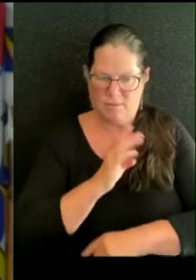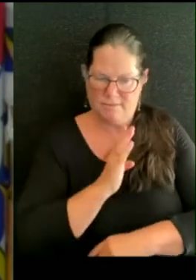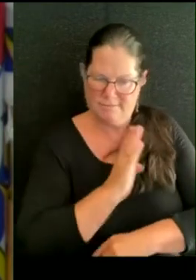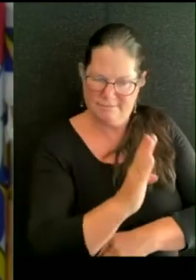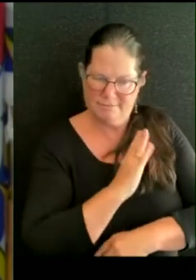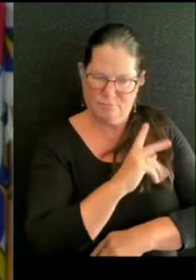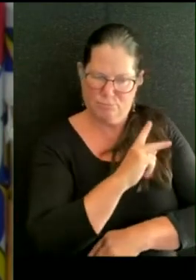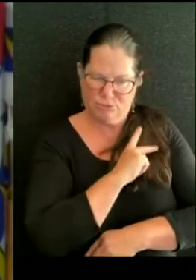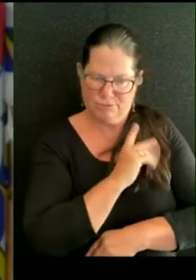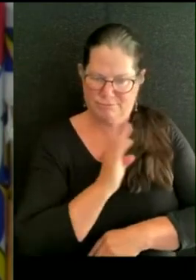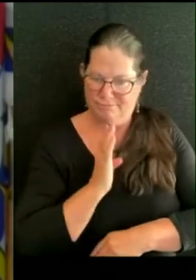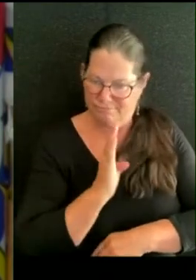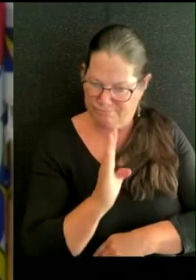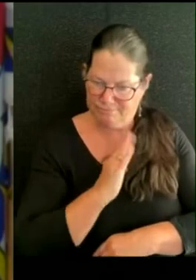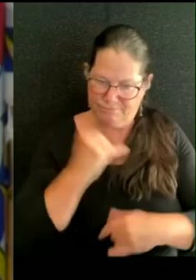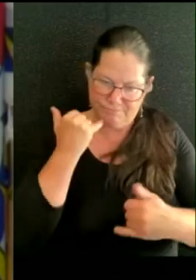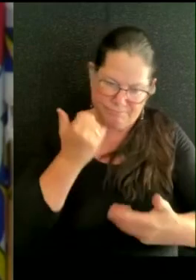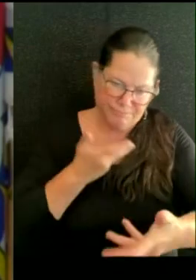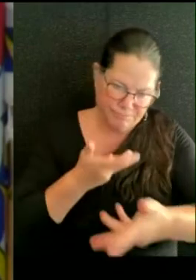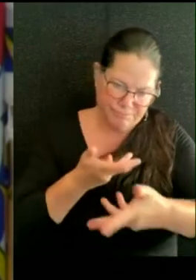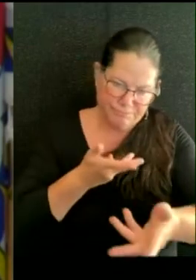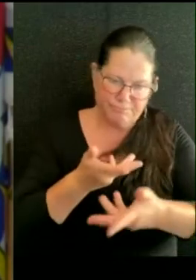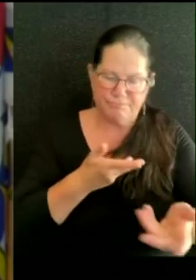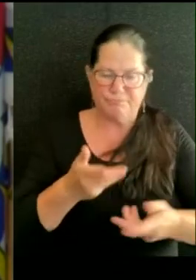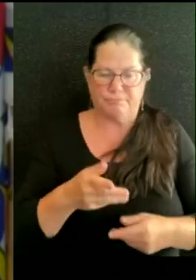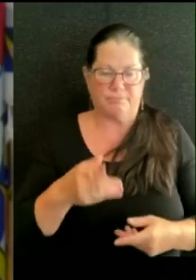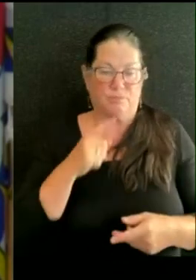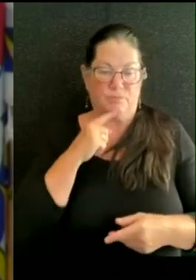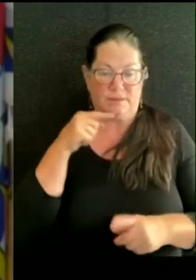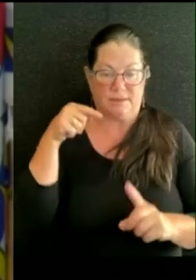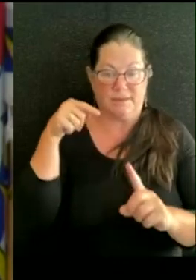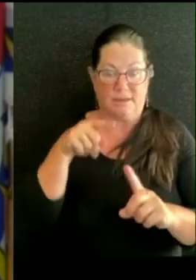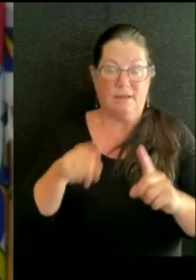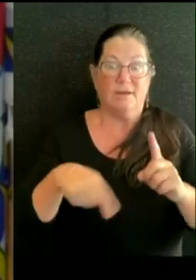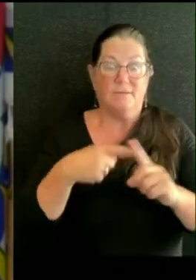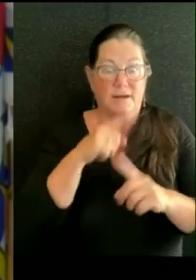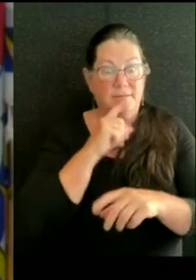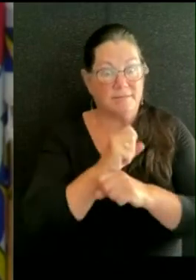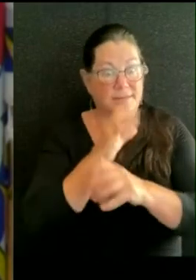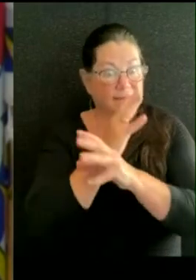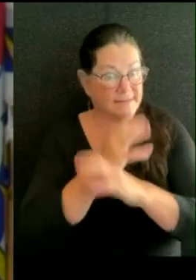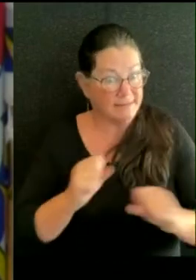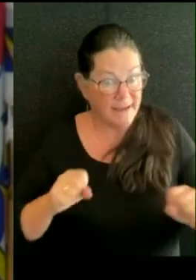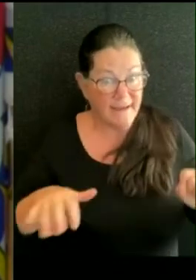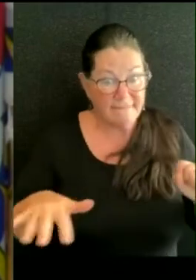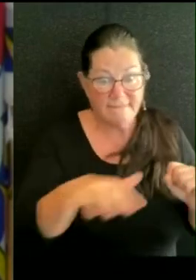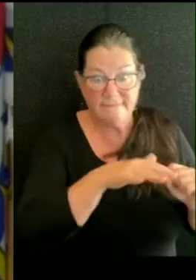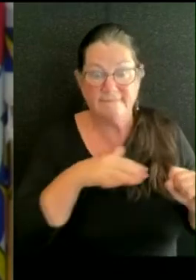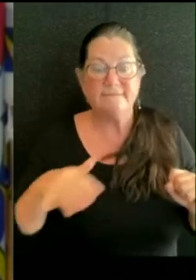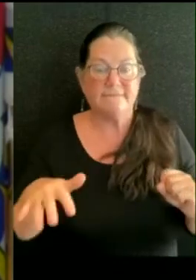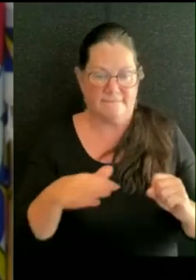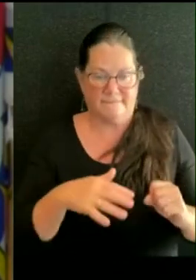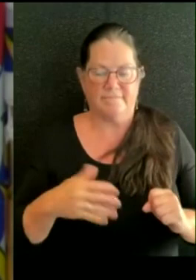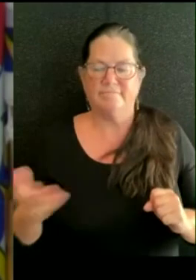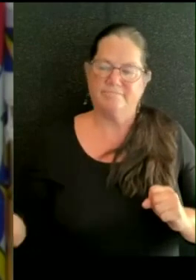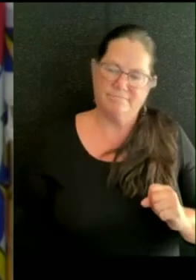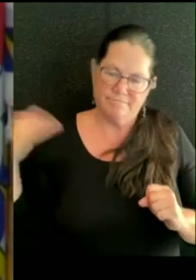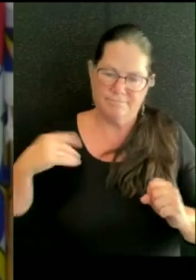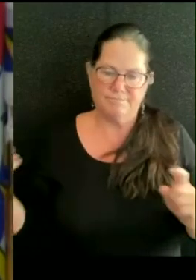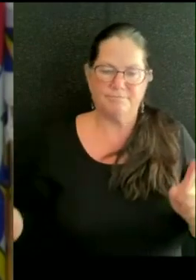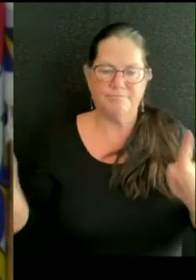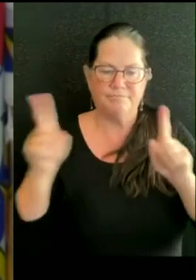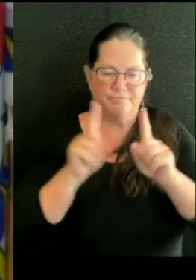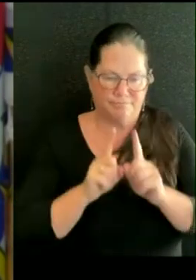Only when it is safe to do so, officials will conduct escorted visits to those owners that have